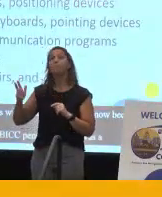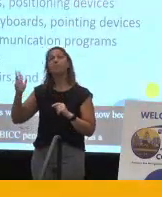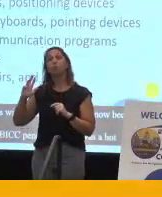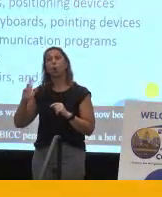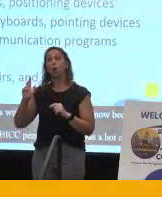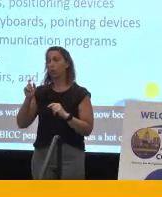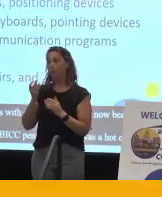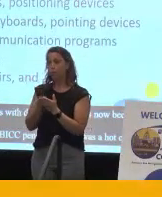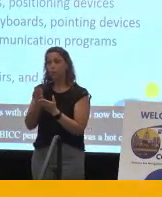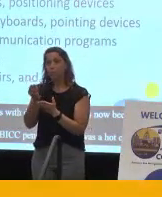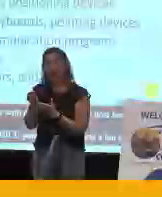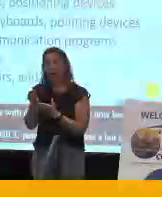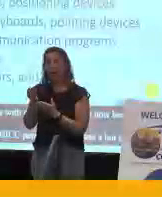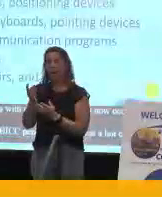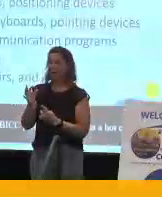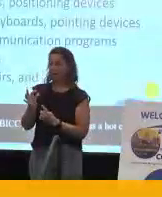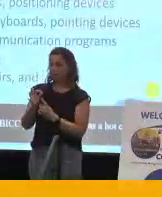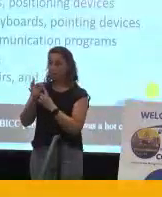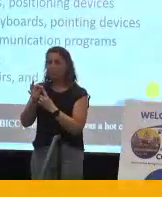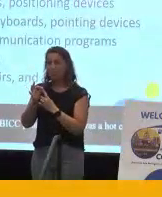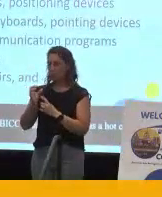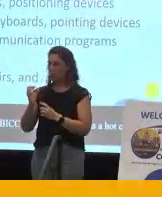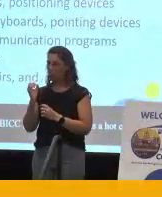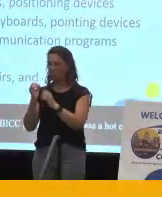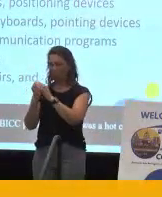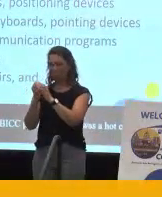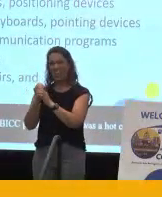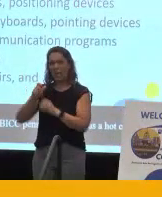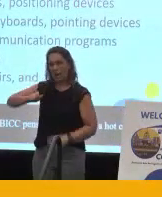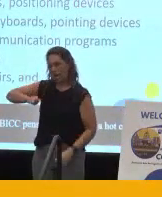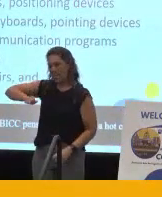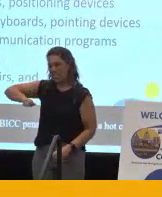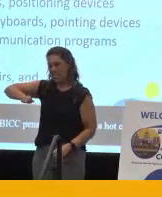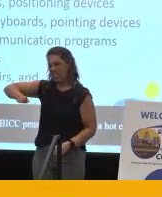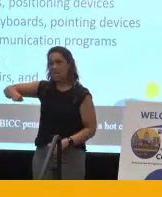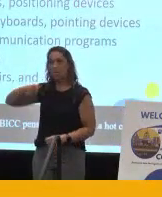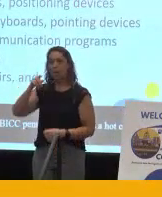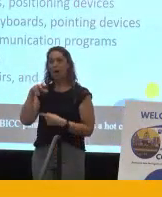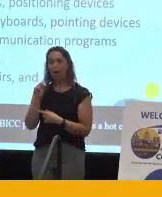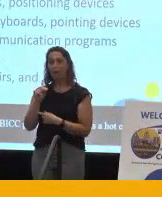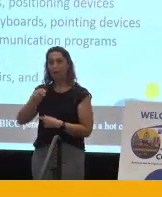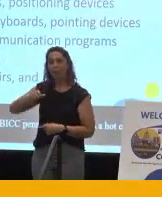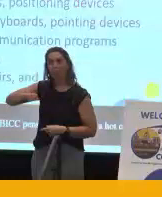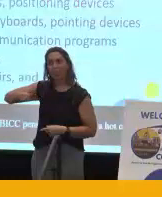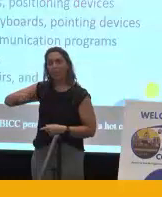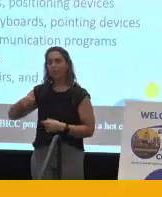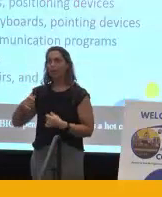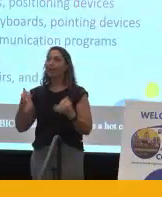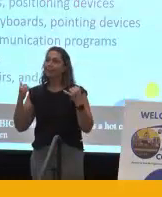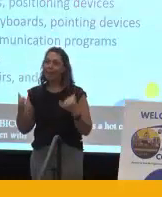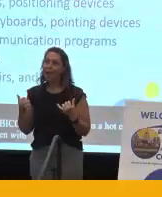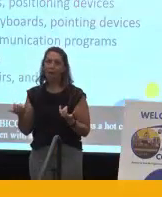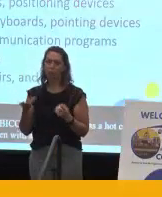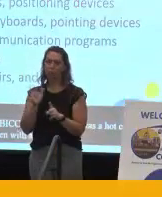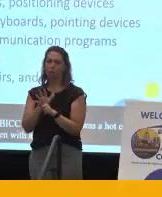for a pen that had a fat grip on it. Those fat grip pens, which there was one out here on the ADA table, are now something that is a